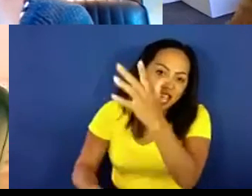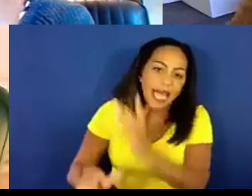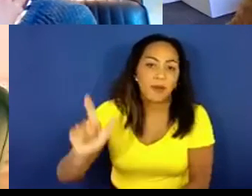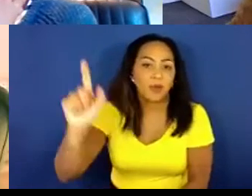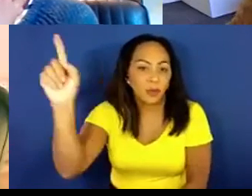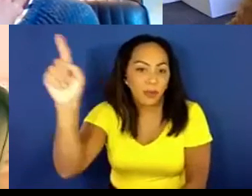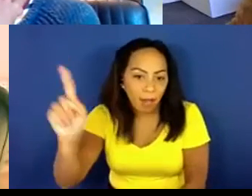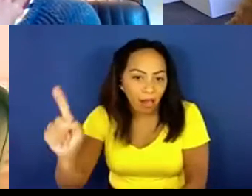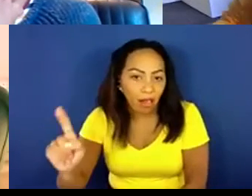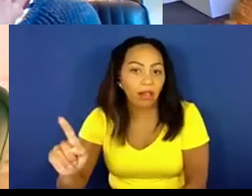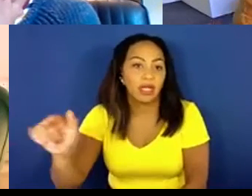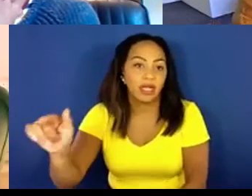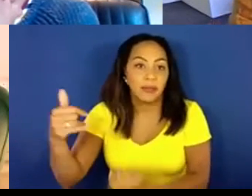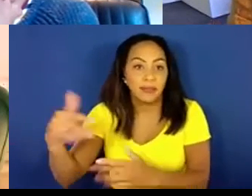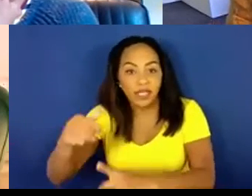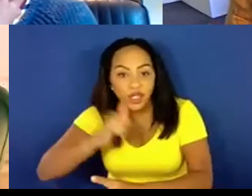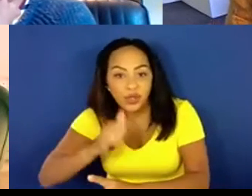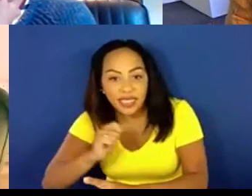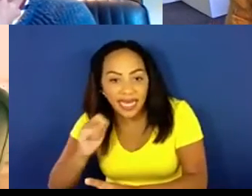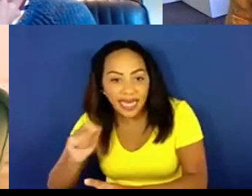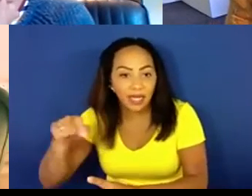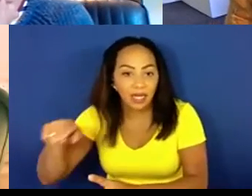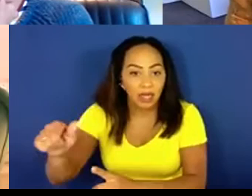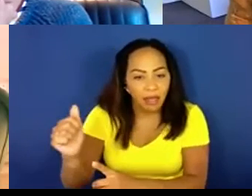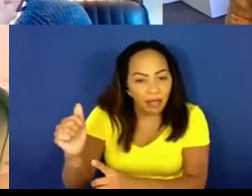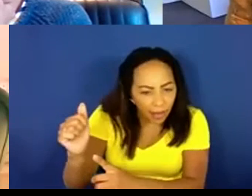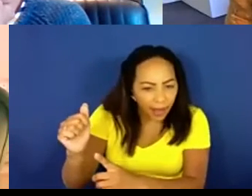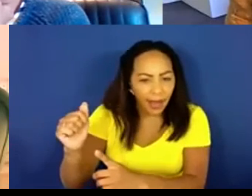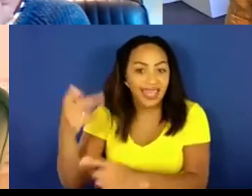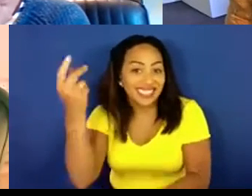and the e-scooters, which have come into the city.